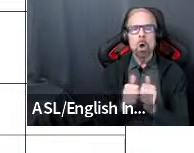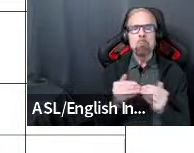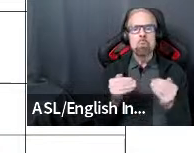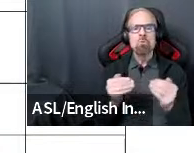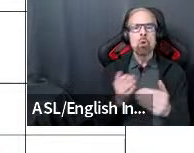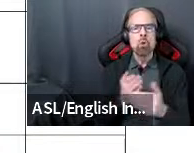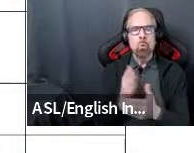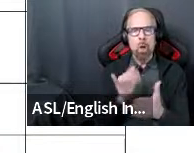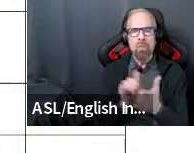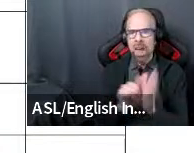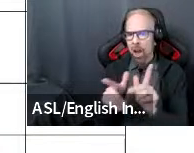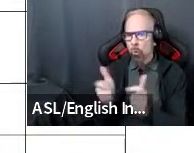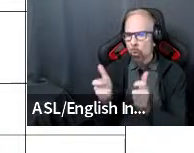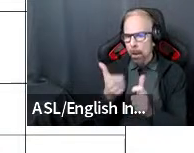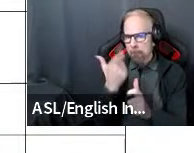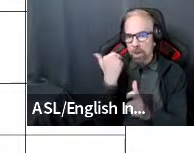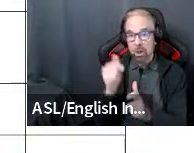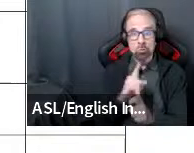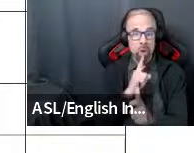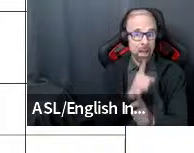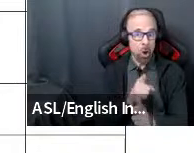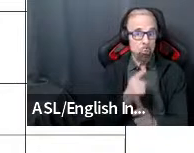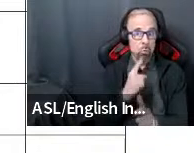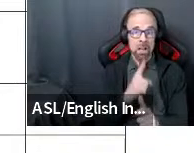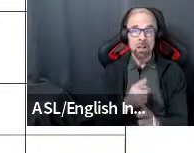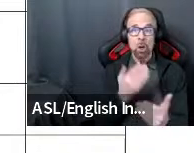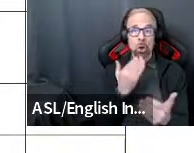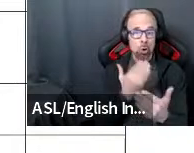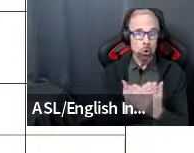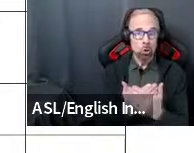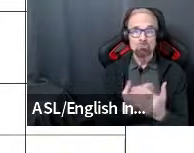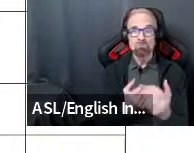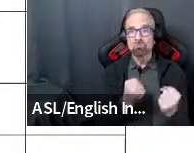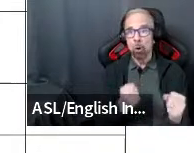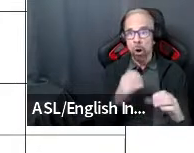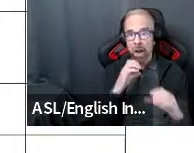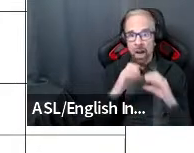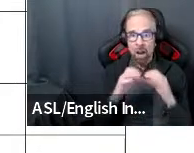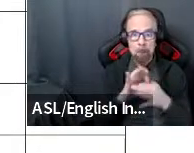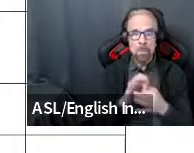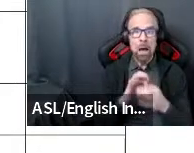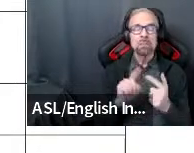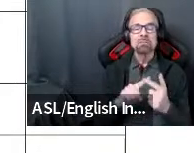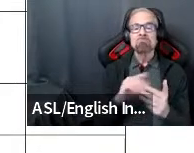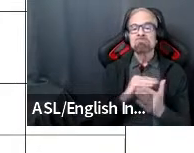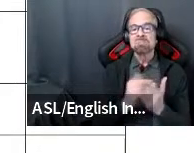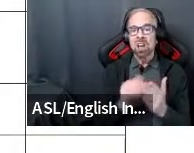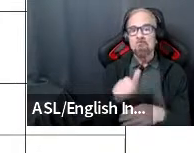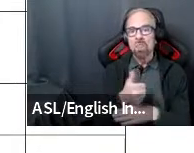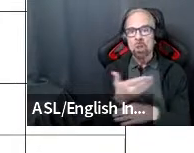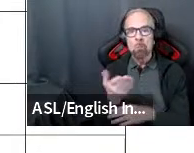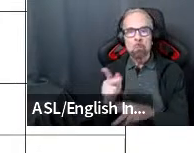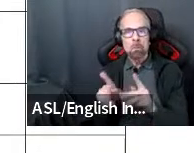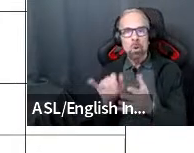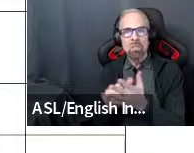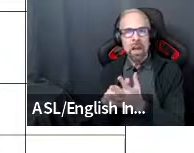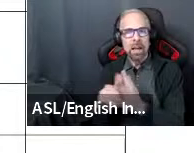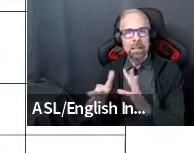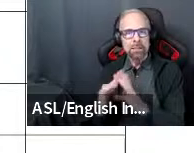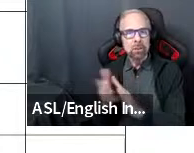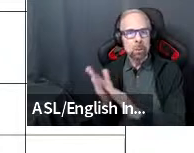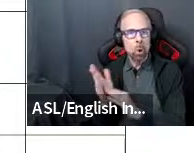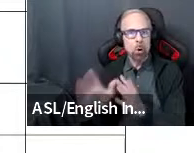quickly was because we had had a pretty robust conversation about some of the others that spoke about some of that,